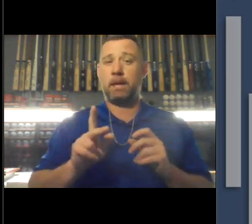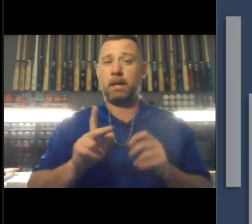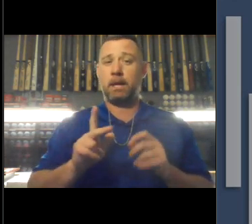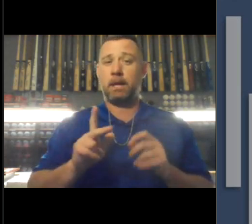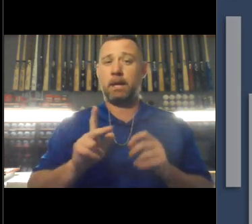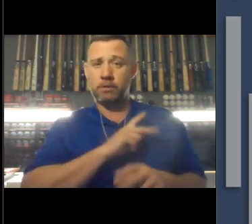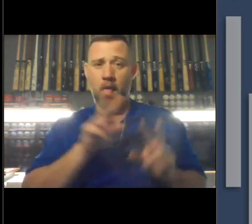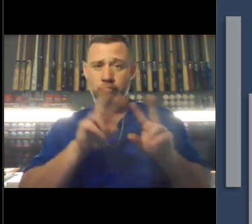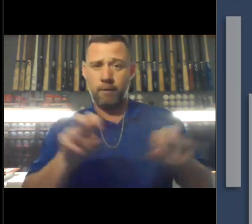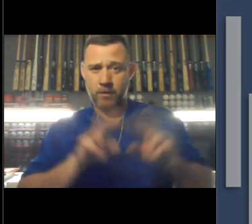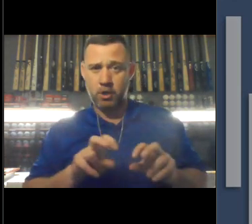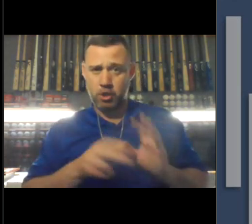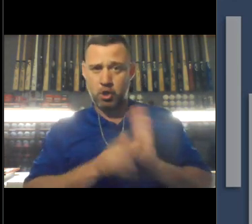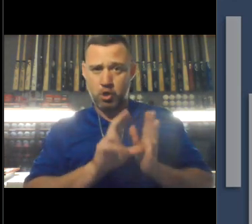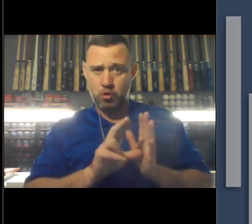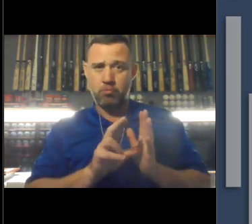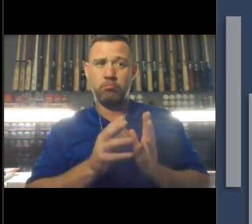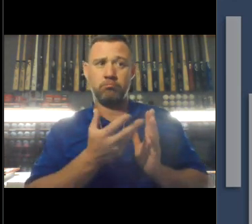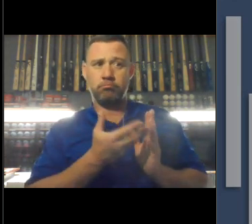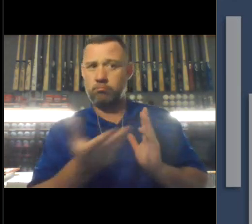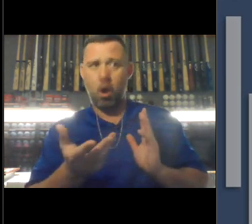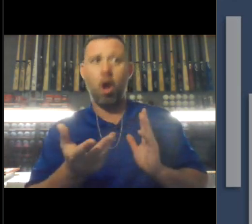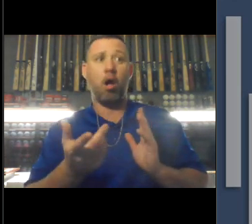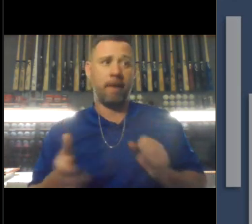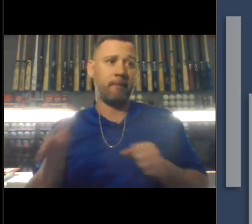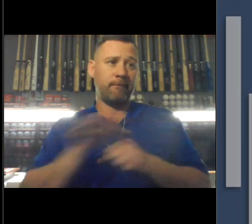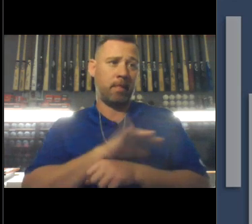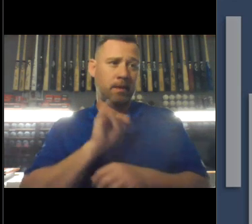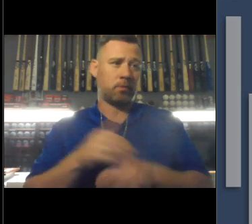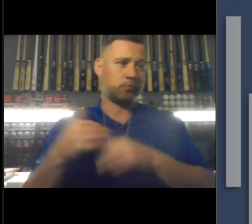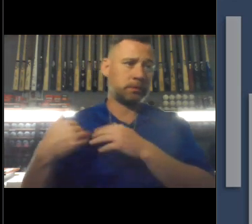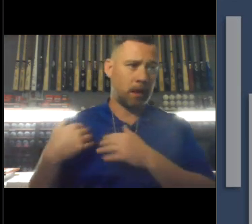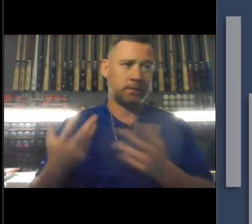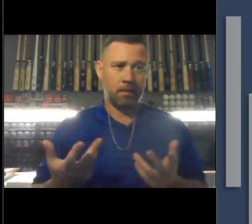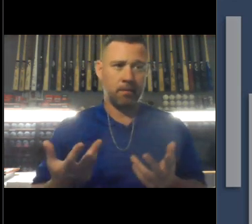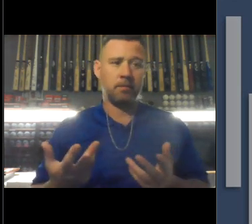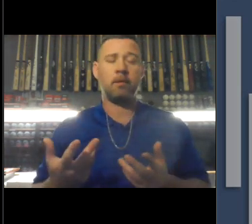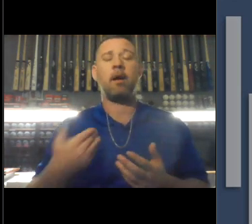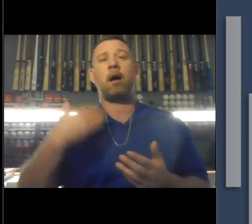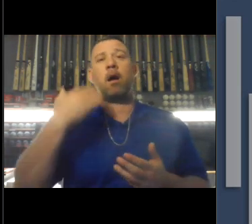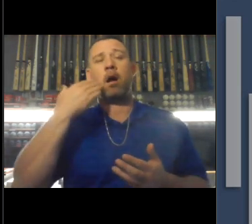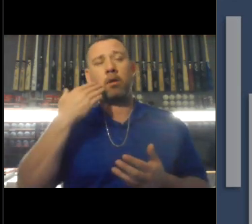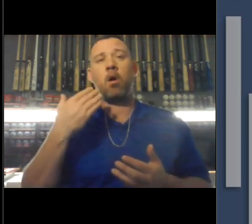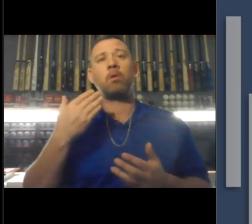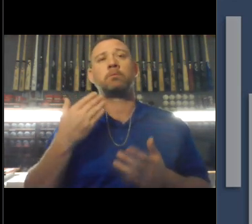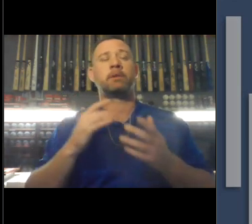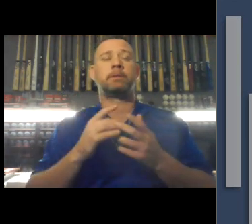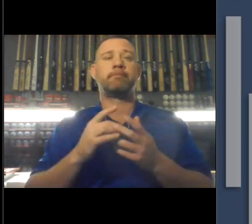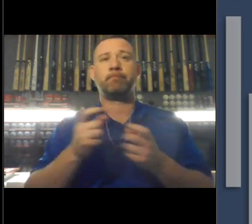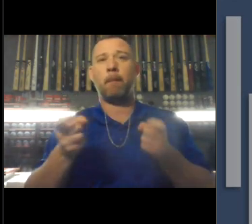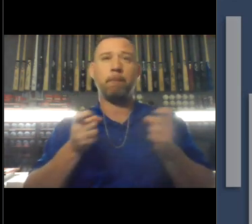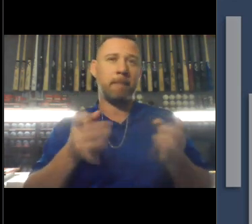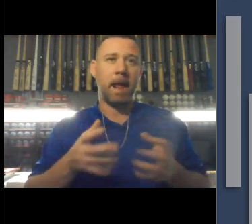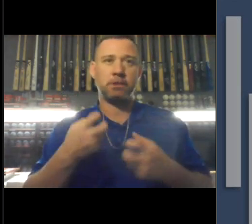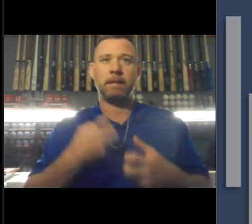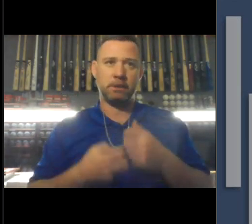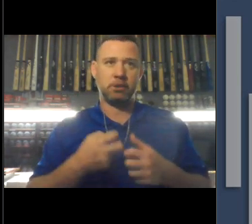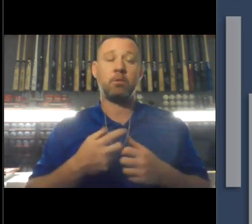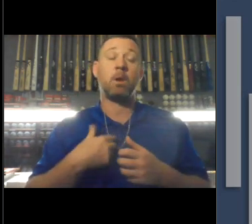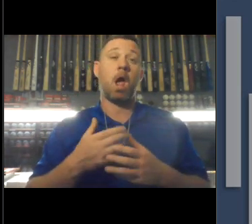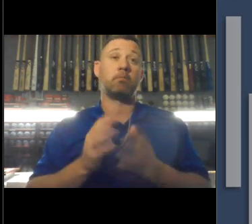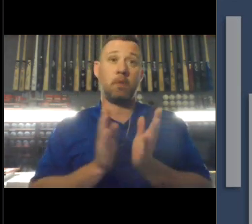criteria include whether or not they are actually fulfilling those responsibilities? And I mean, I know this is a management issue for you, and I applaud you for